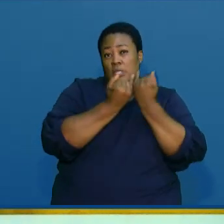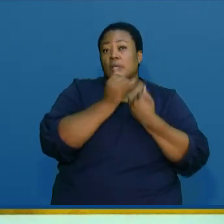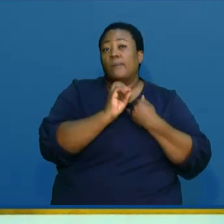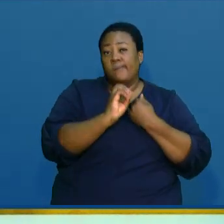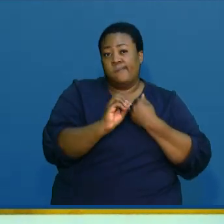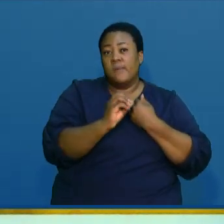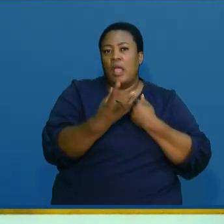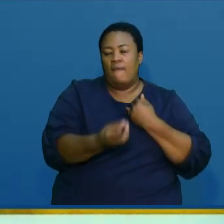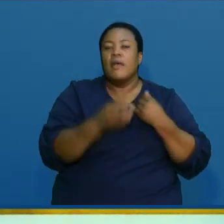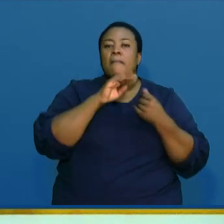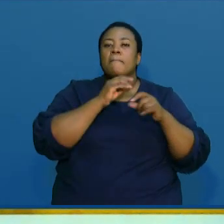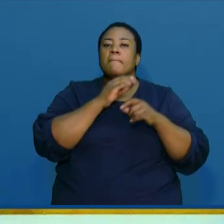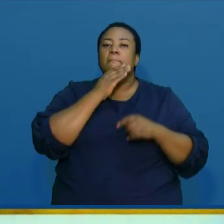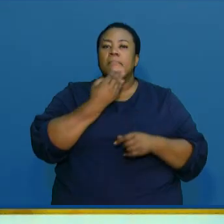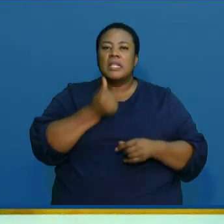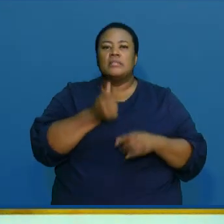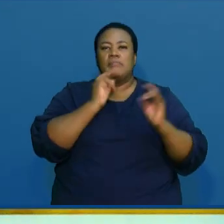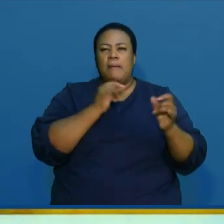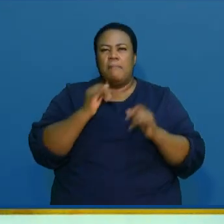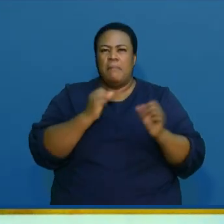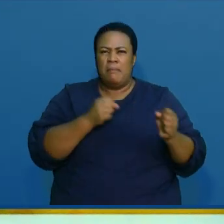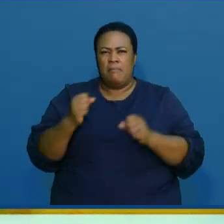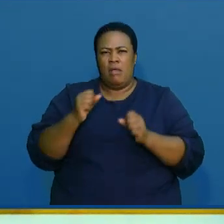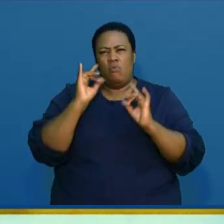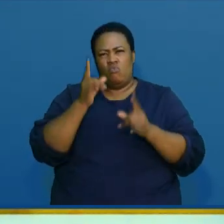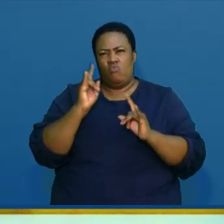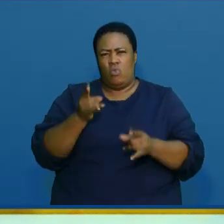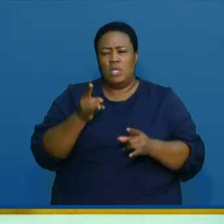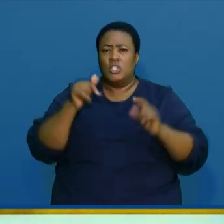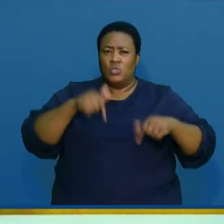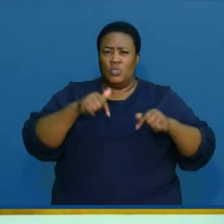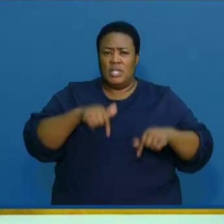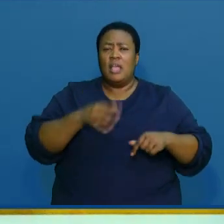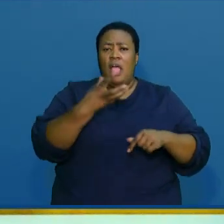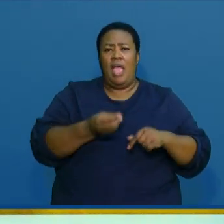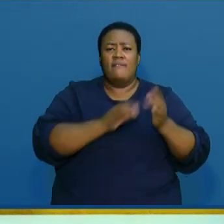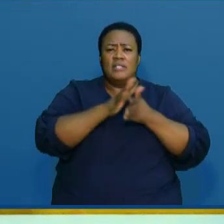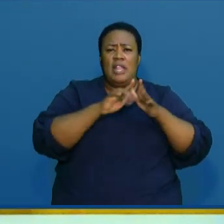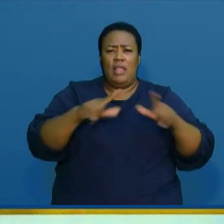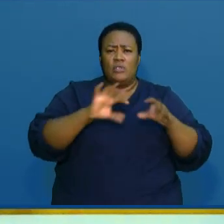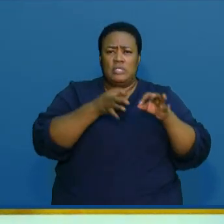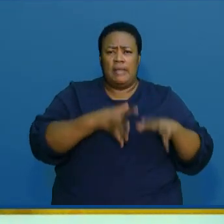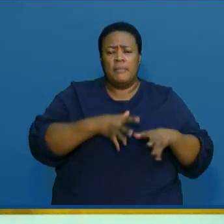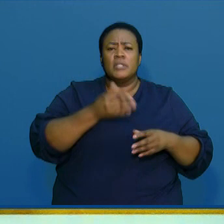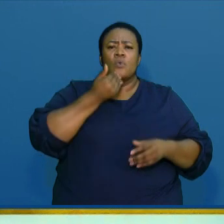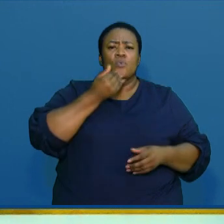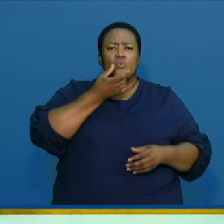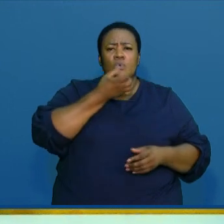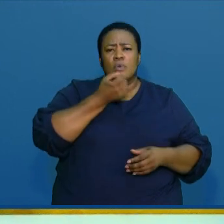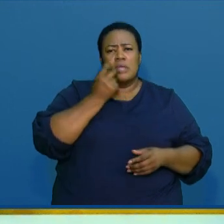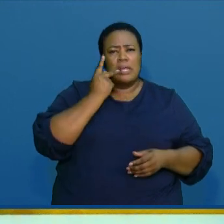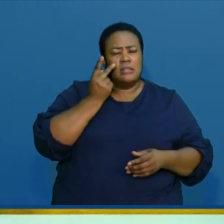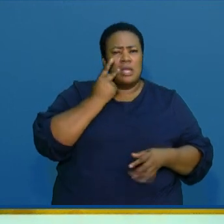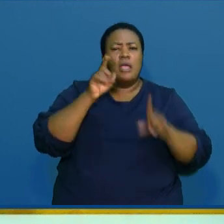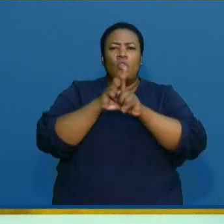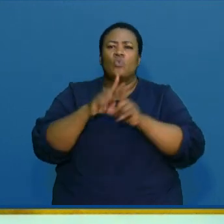please stay tuned for all of those details later on. Today with me, I've got my sign language interpreter, Keta, as well as our awesome